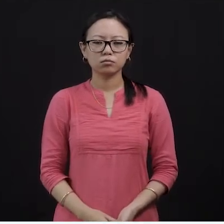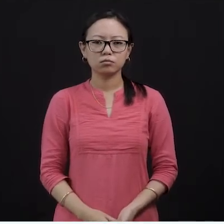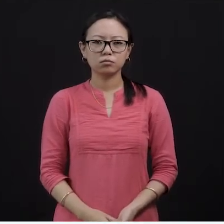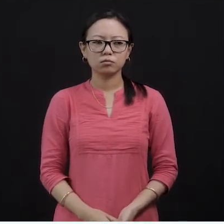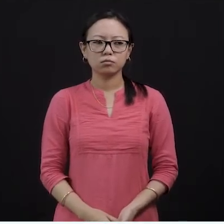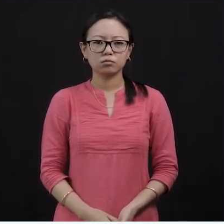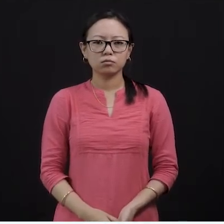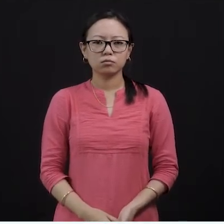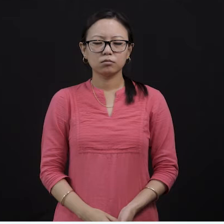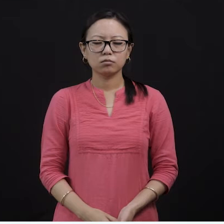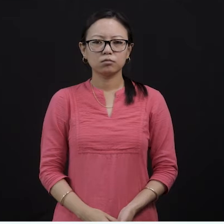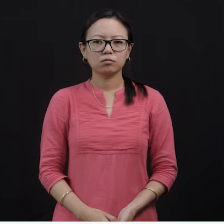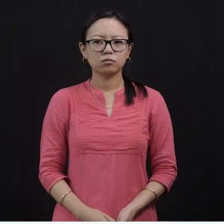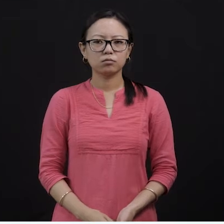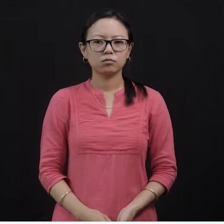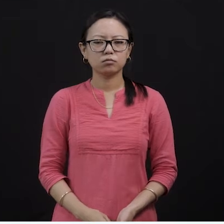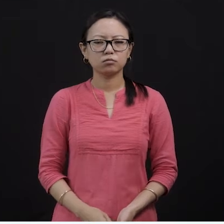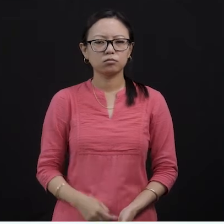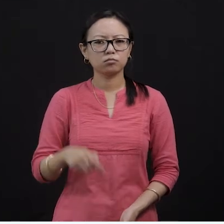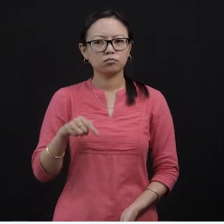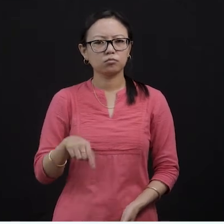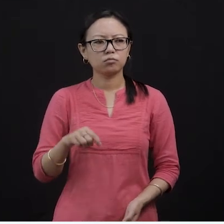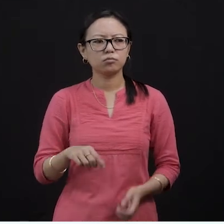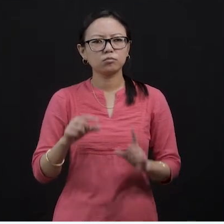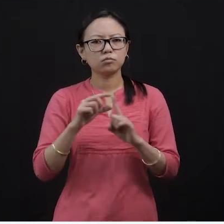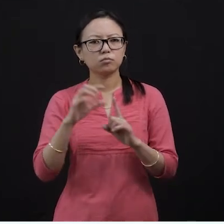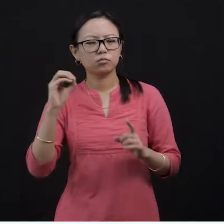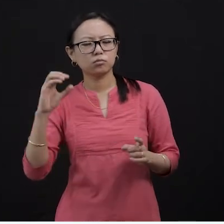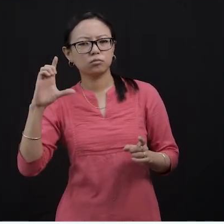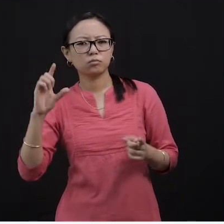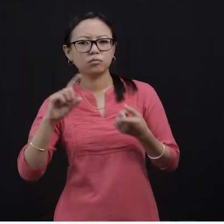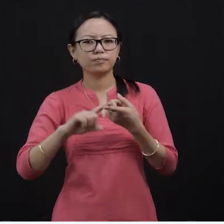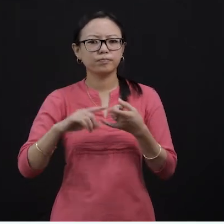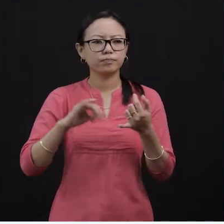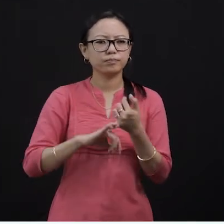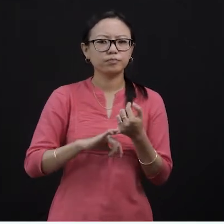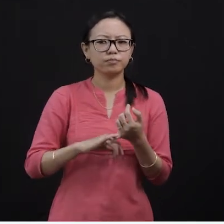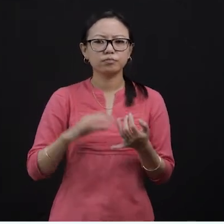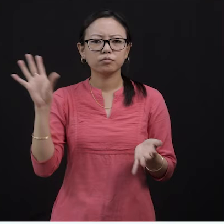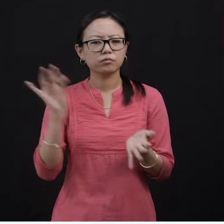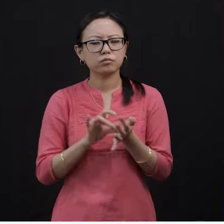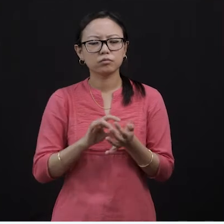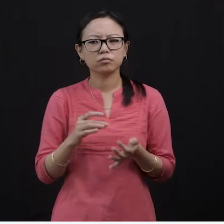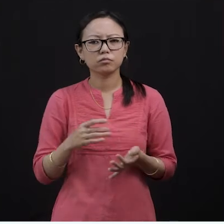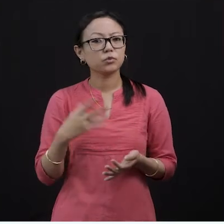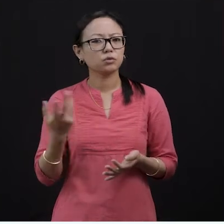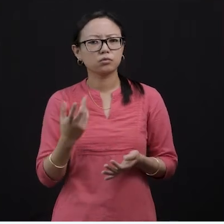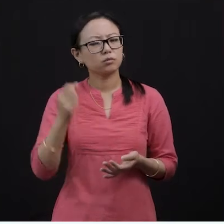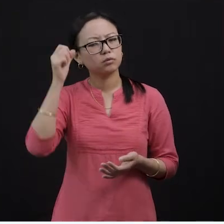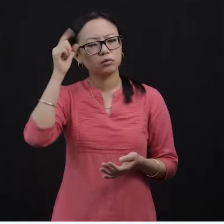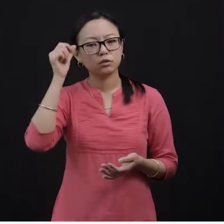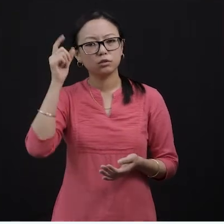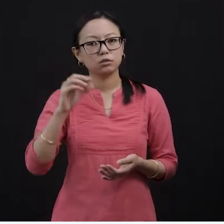Now, to let you understand these poles of magnet, we have activity. Okay? We have